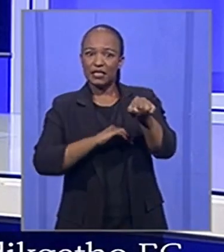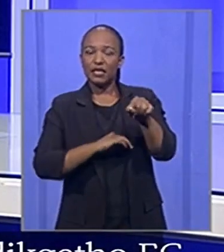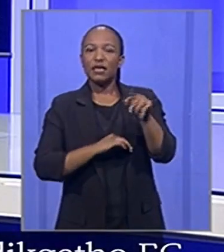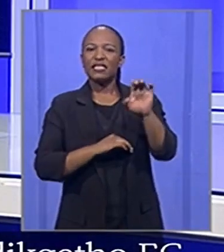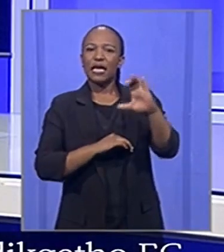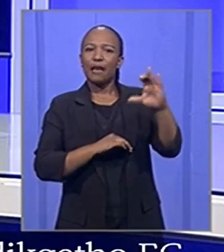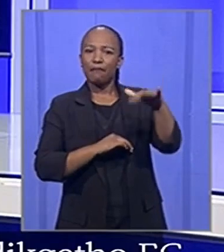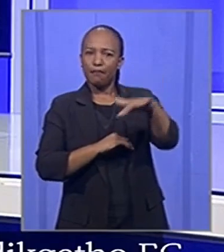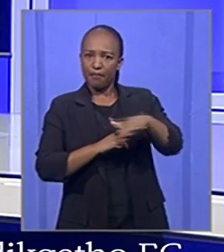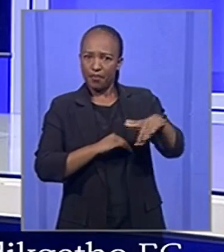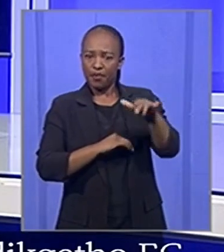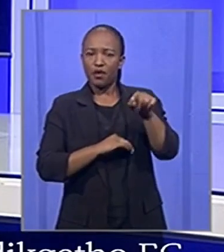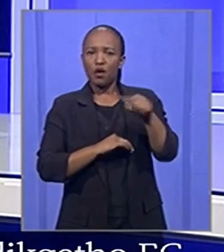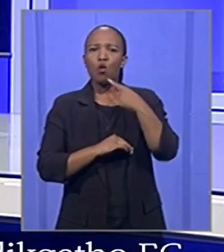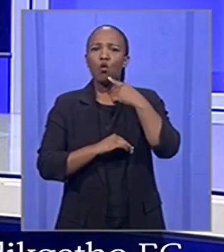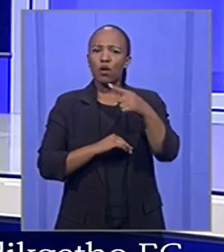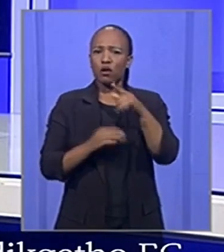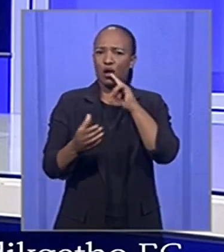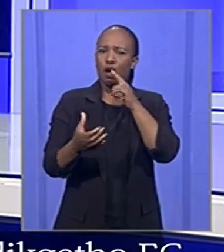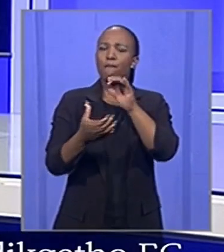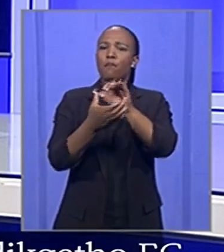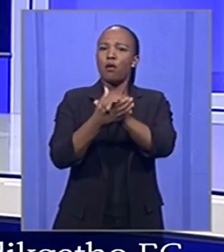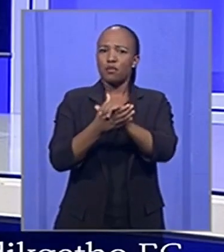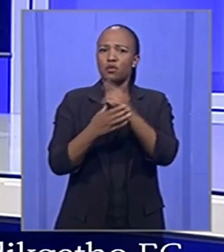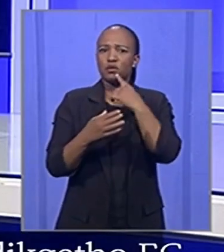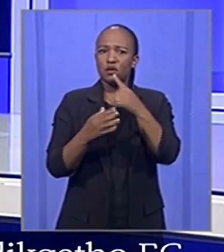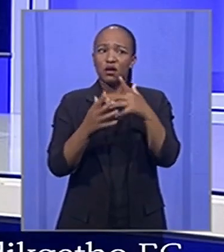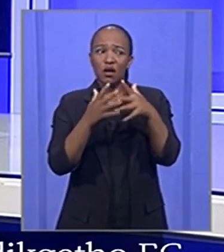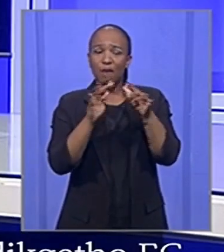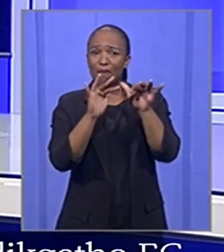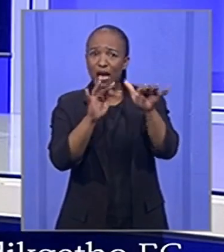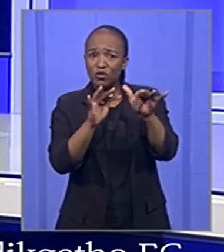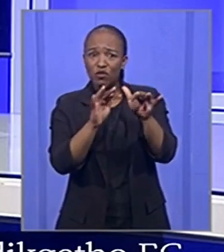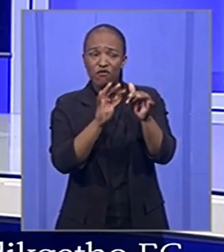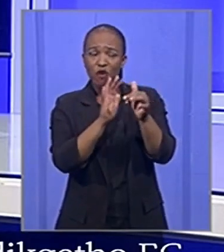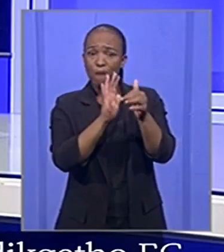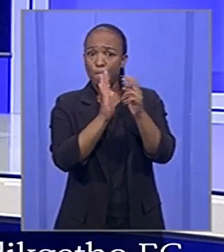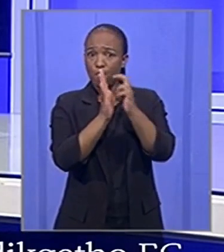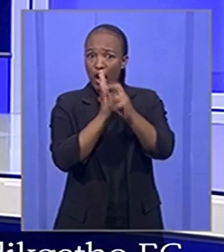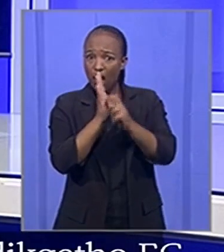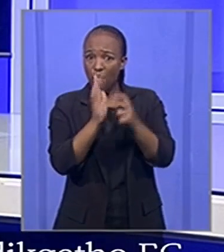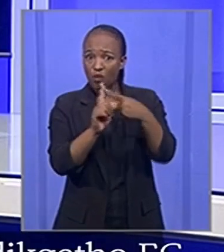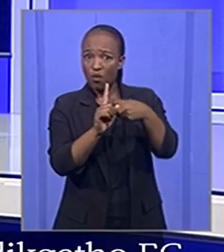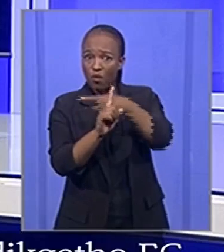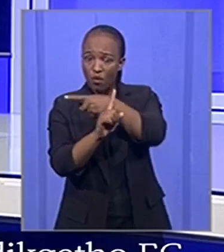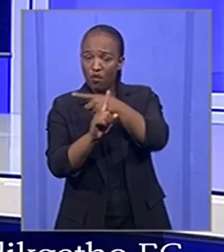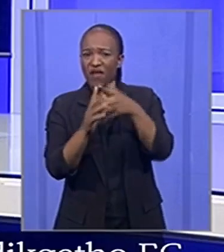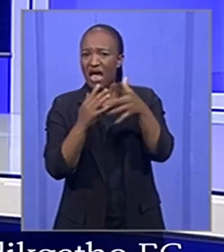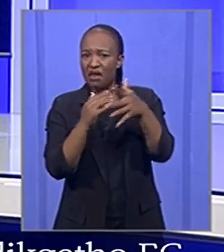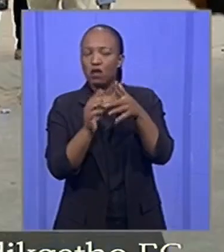Gqeberha Eastern Cape hore o tla hlaola ditlolo tsa molao le ho tsitlallela bohlweki.